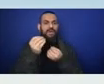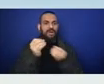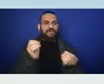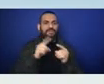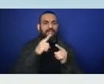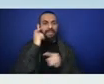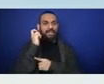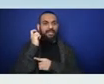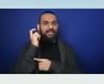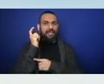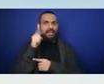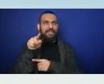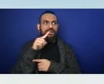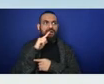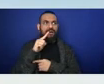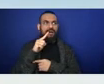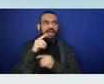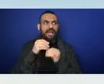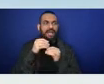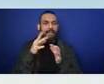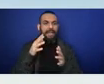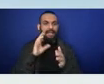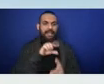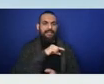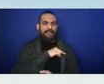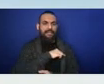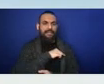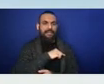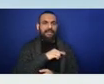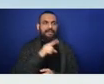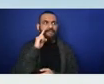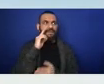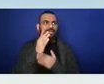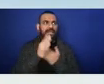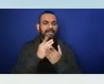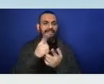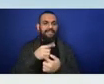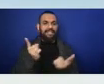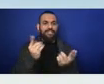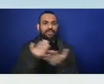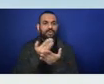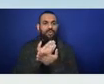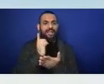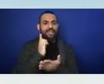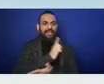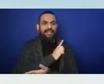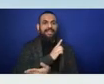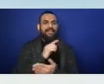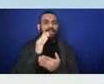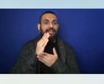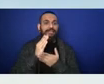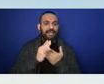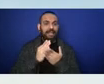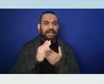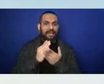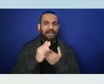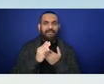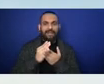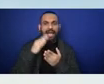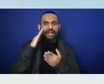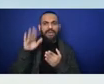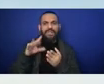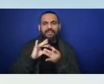mentioned, is new funding, and that's for underserved small businesses. I don't know the specifics, and we